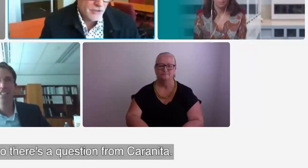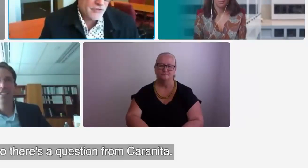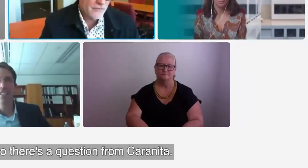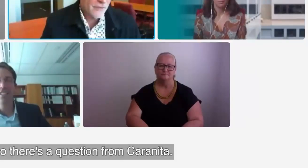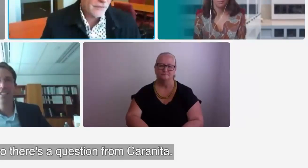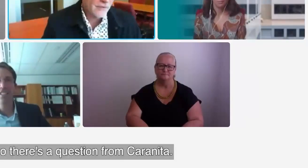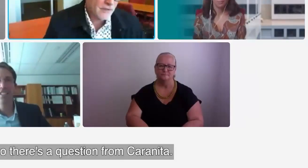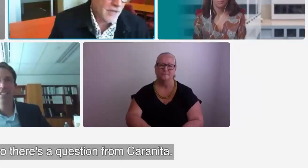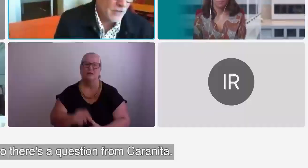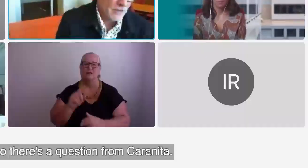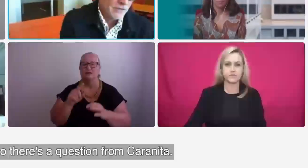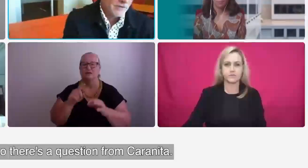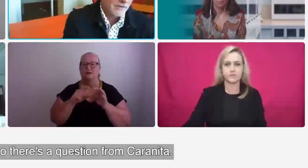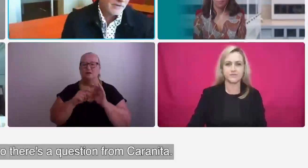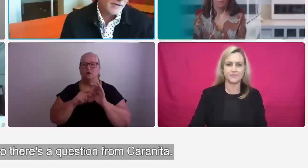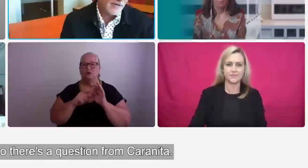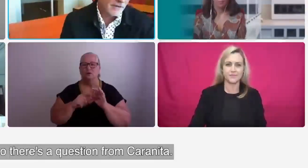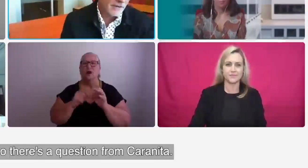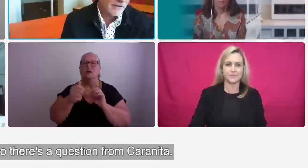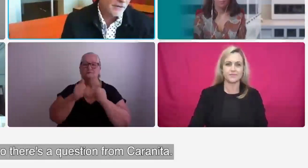so there's a question for